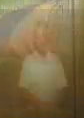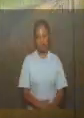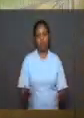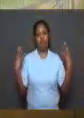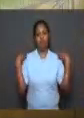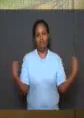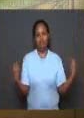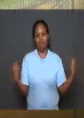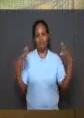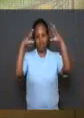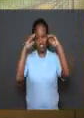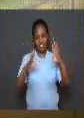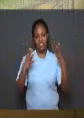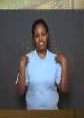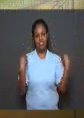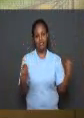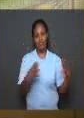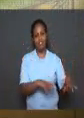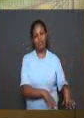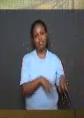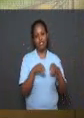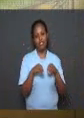Hello, teacher. Hello, students.